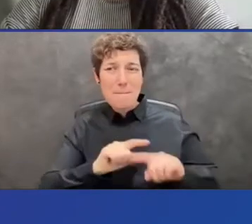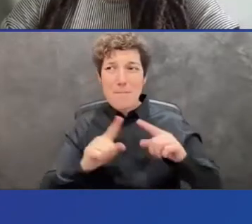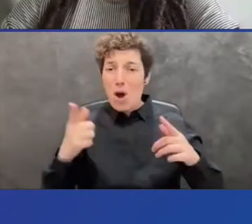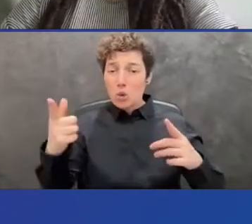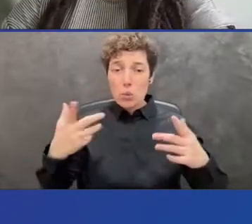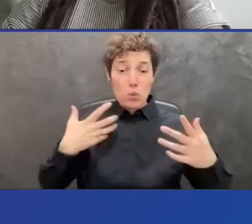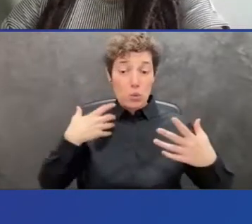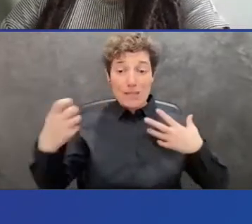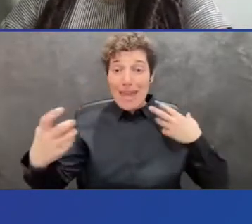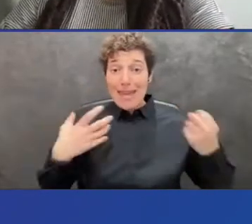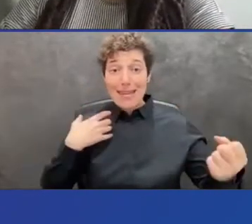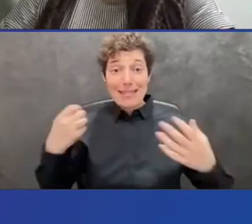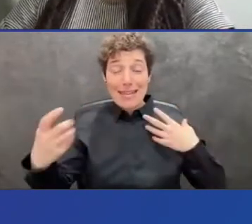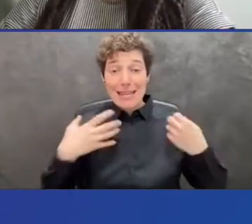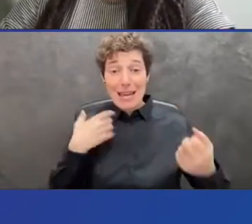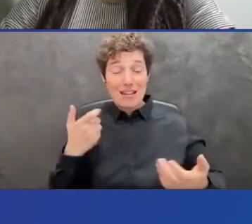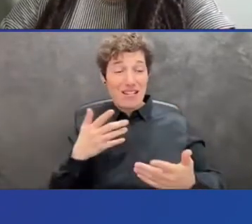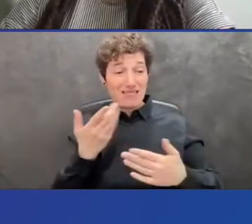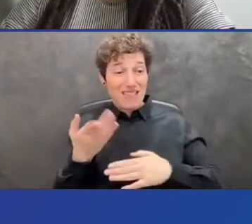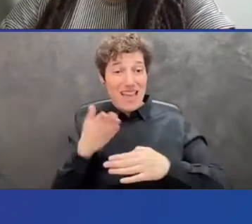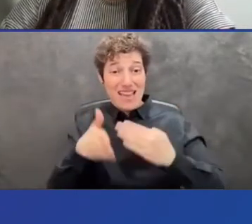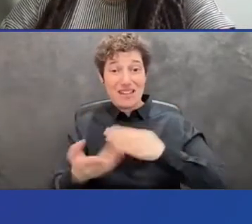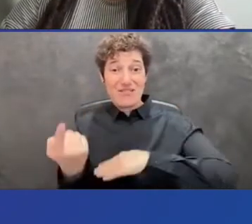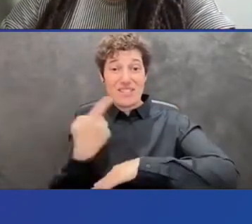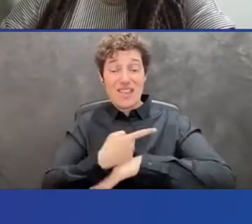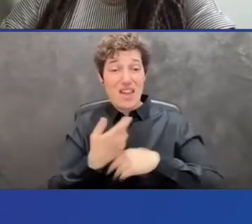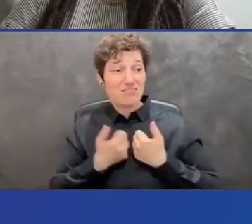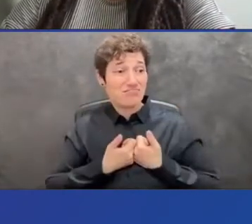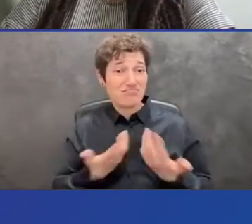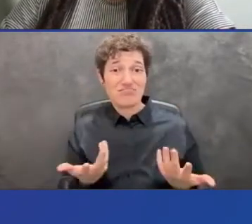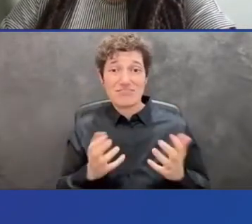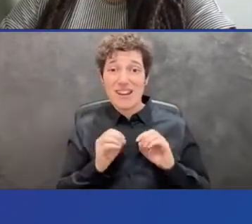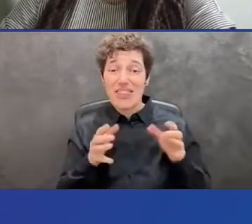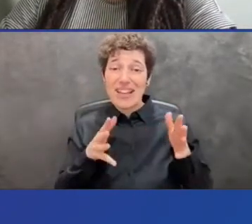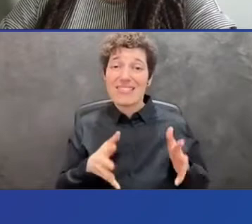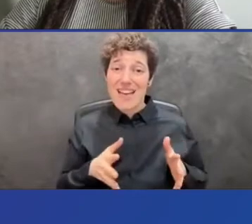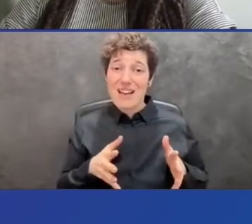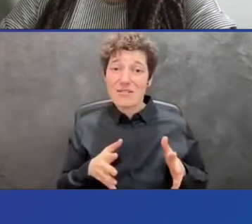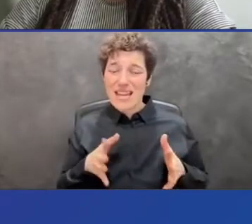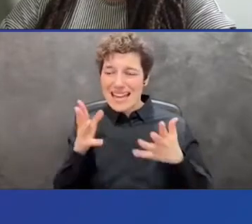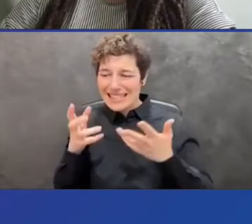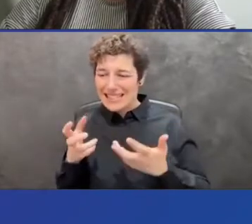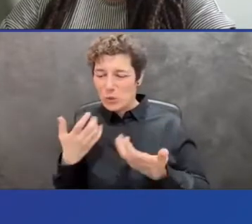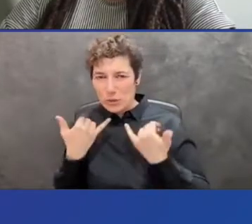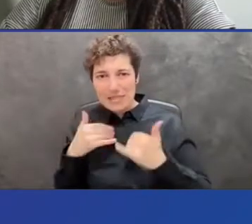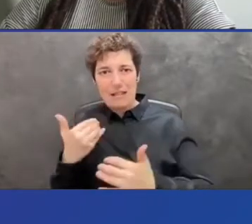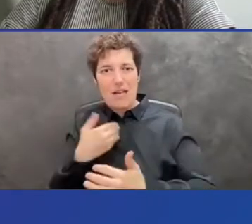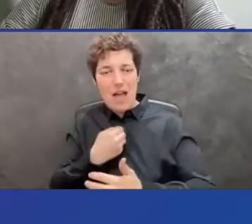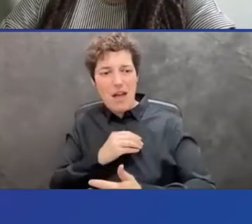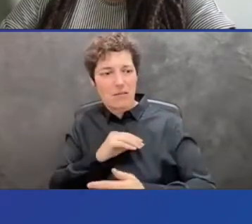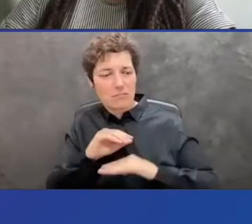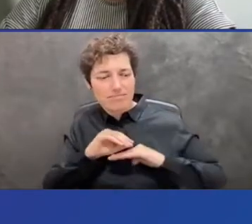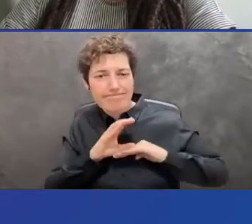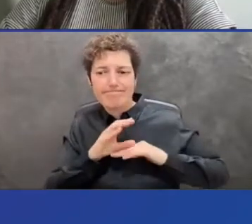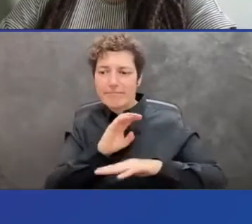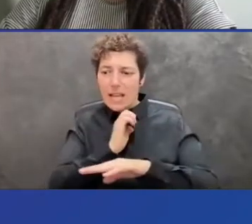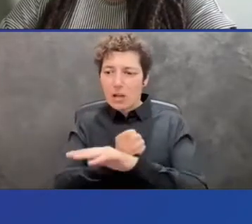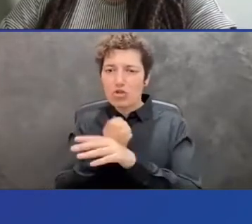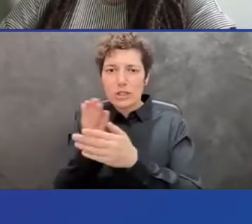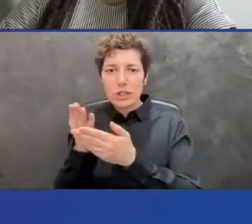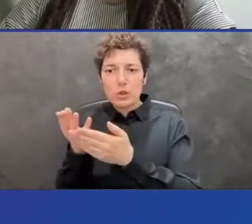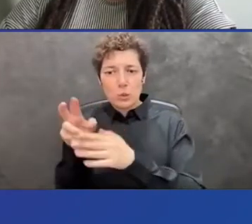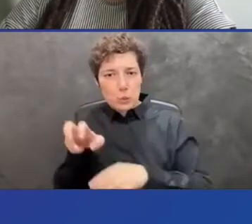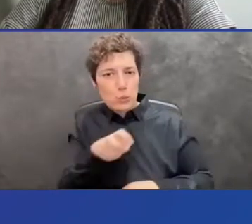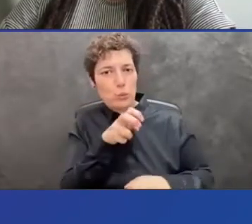you like shift back into, you know, your personal life. So I just want to really like name